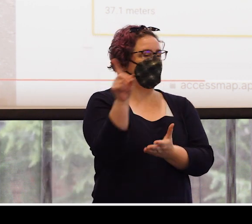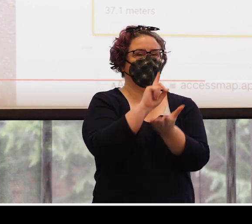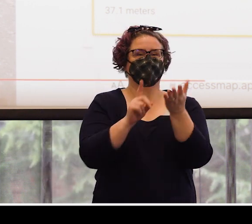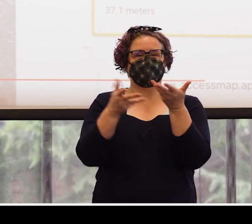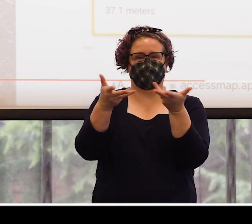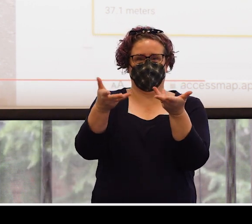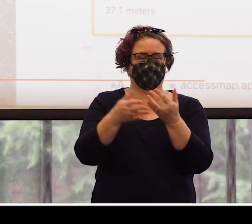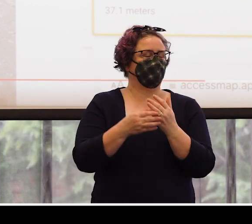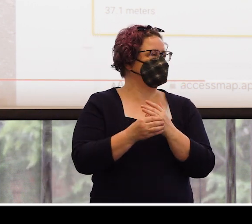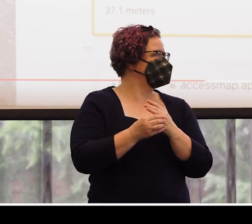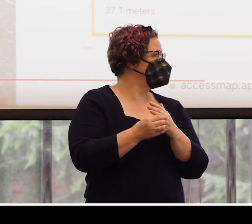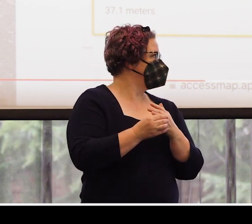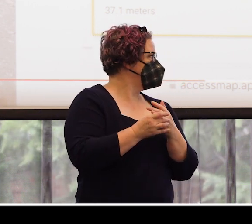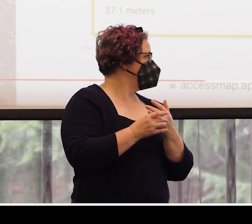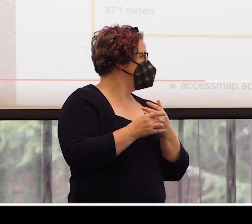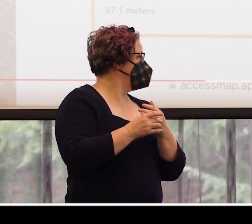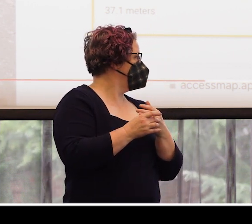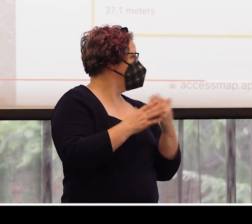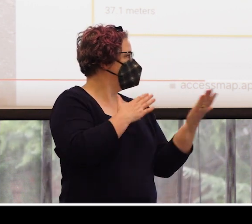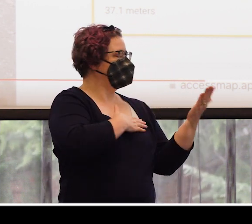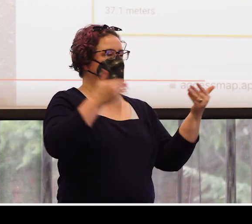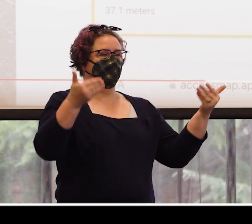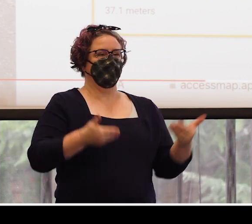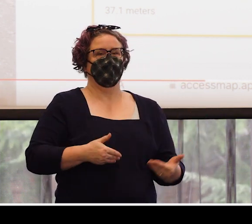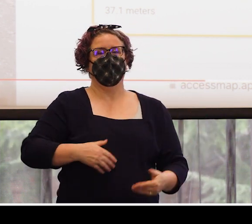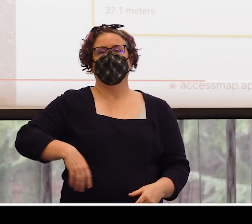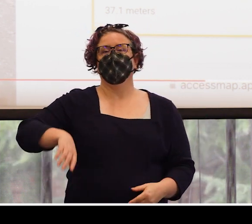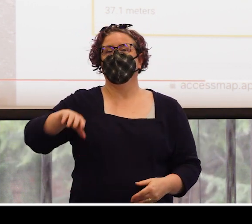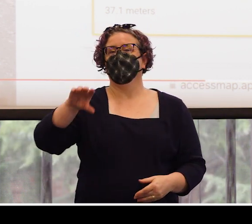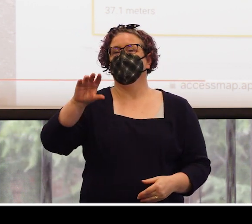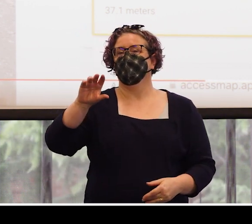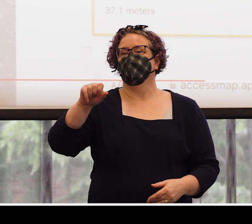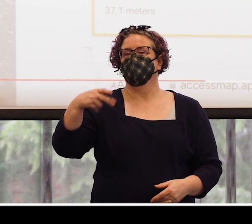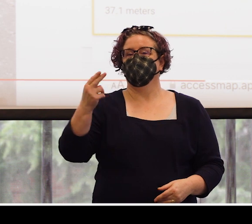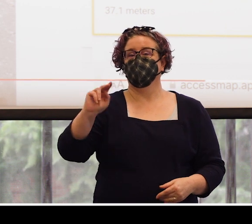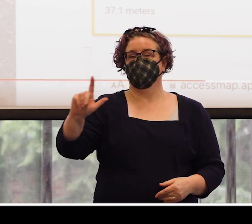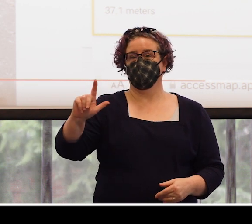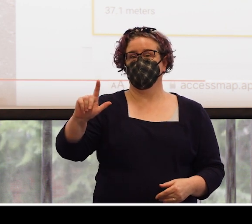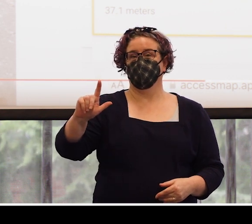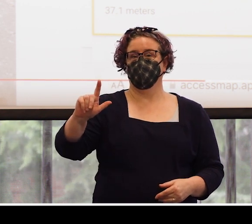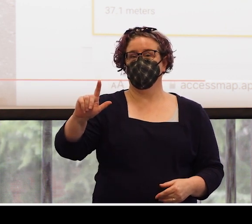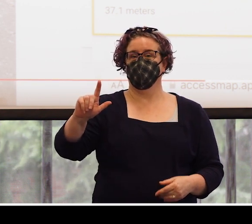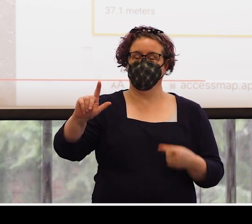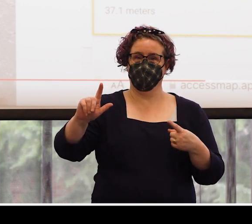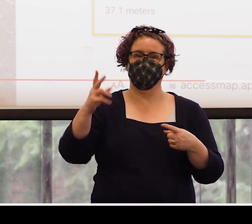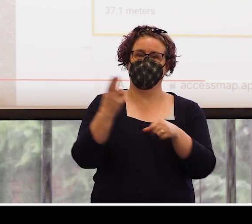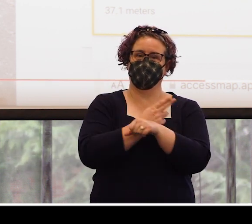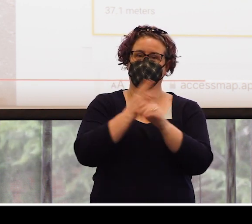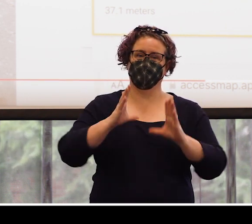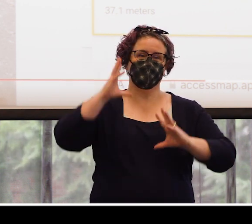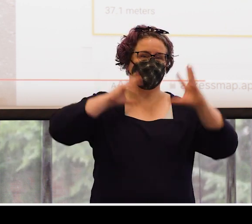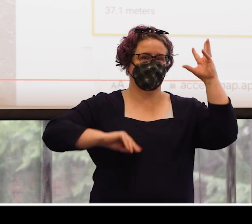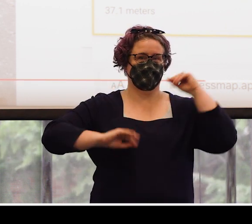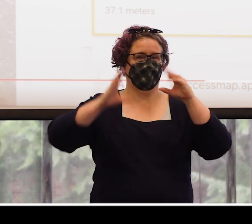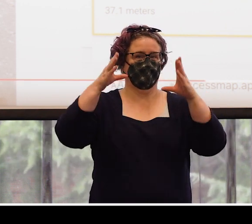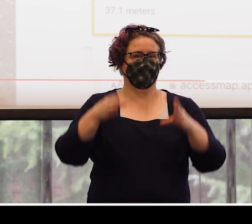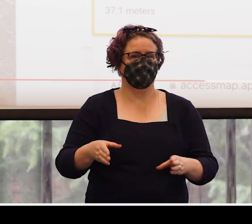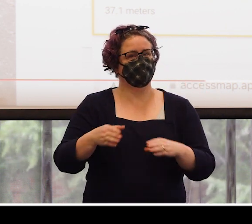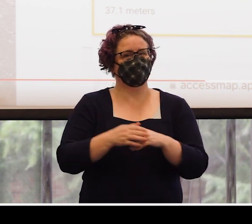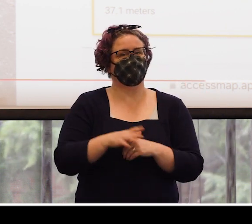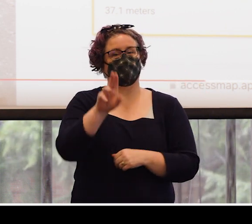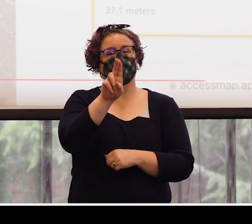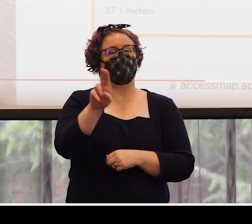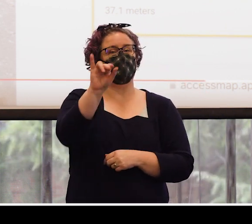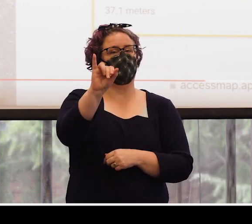interaction. So please welcome Kunal Mehta, who is one of our user experience and